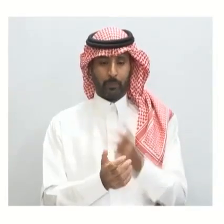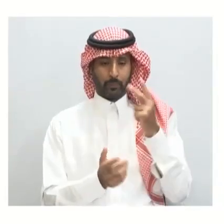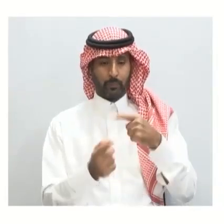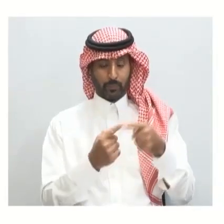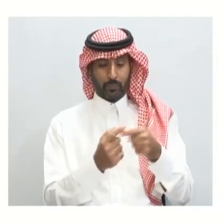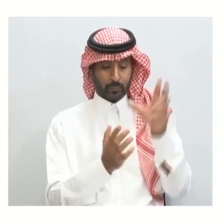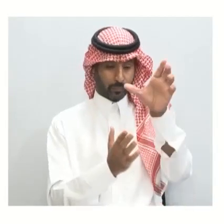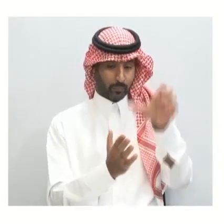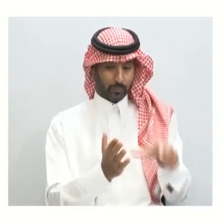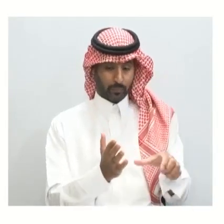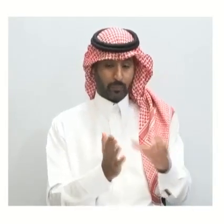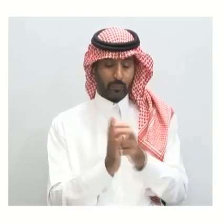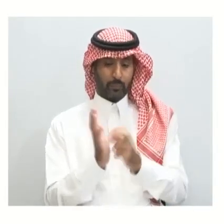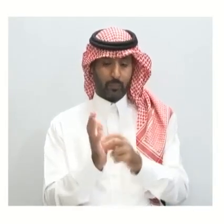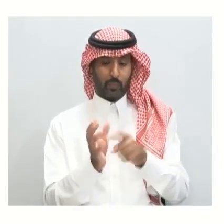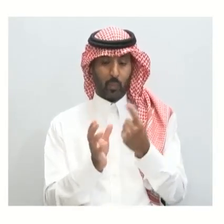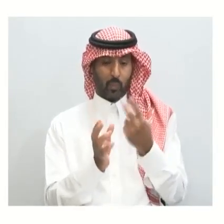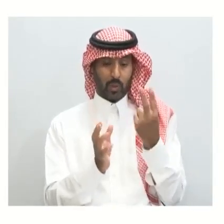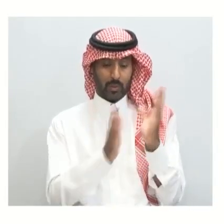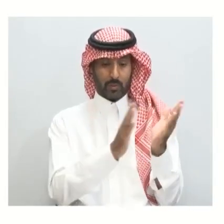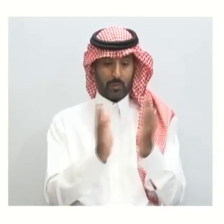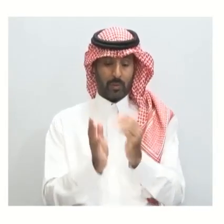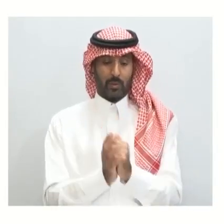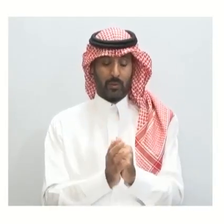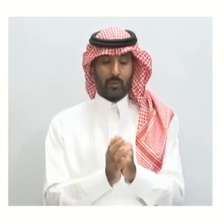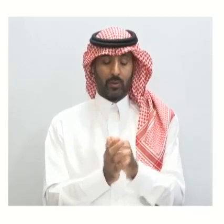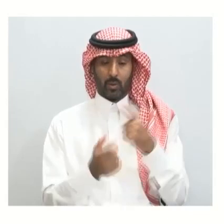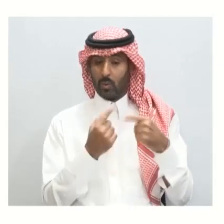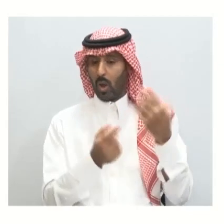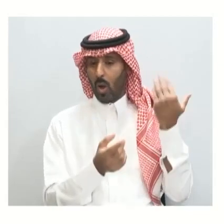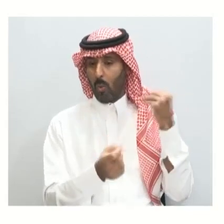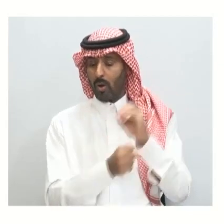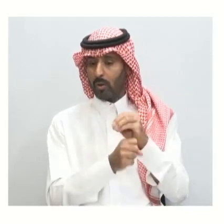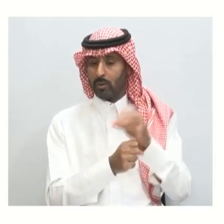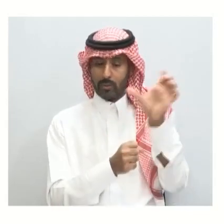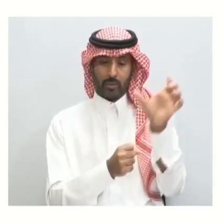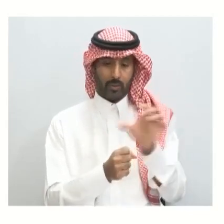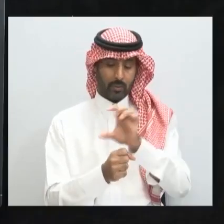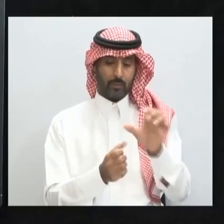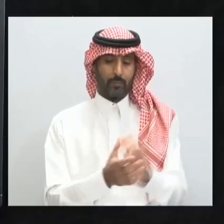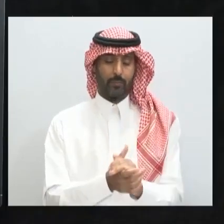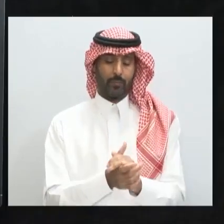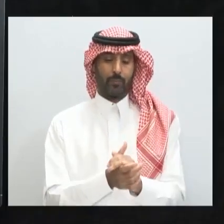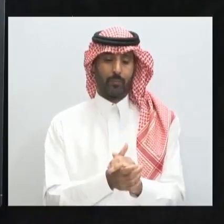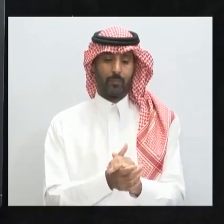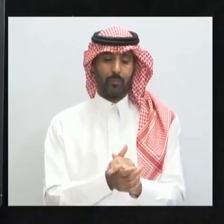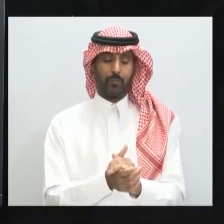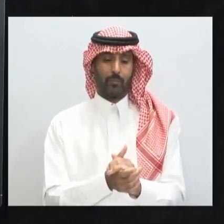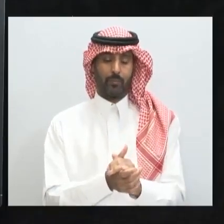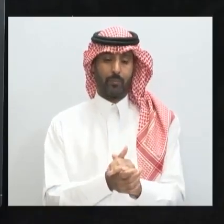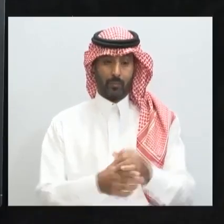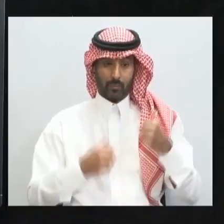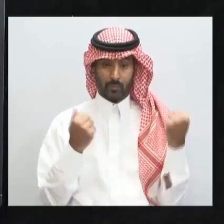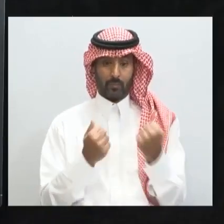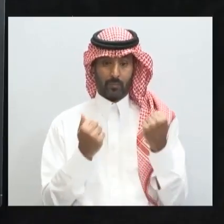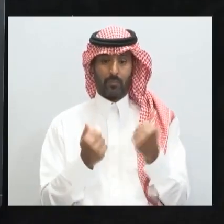just pass by these two parts. We're going to just recall what are the structures, and we are going to apply our